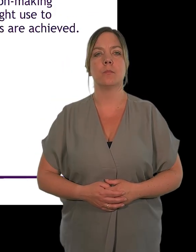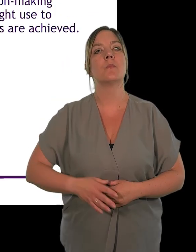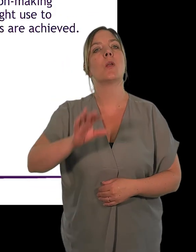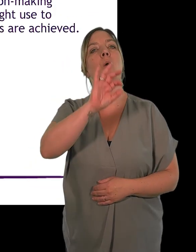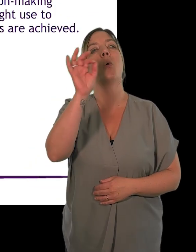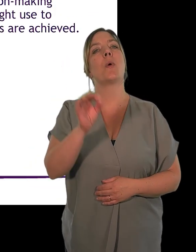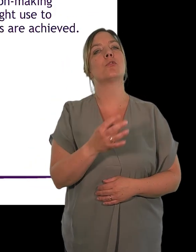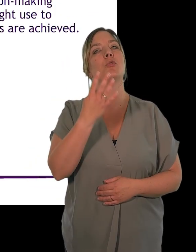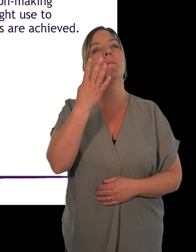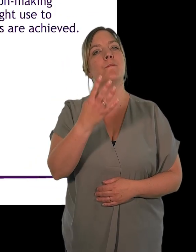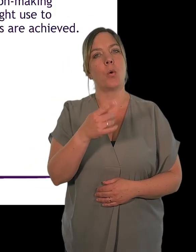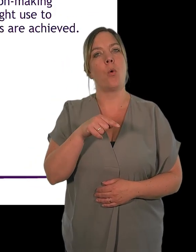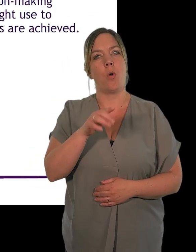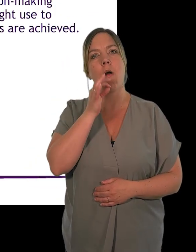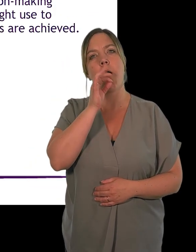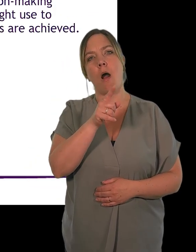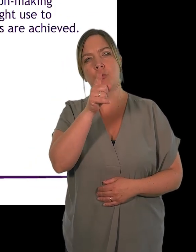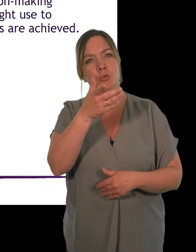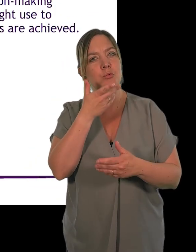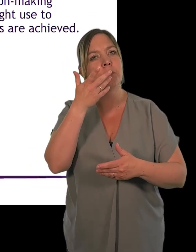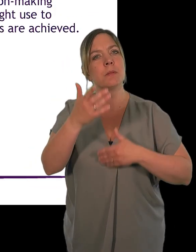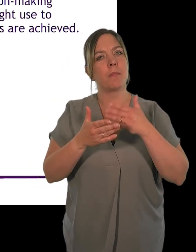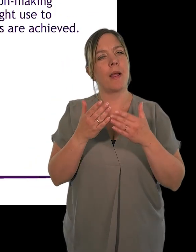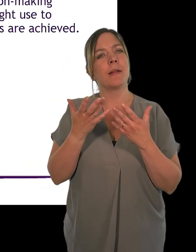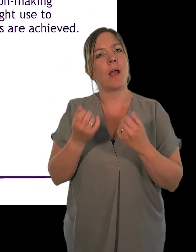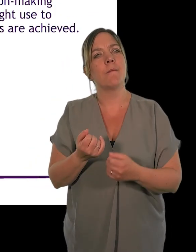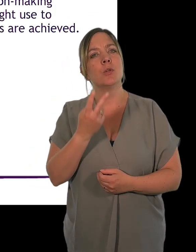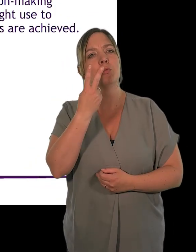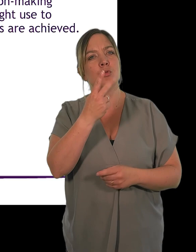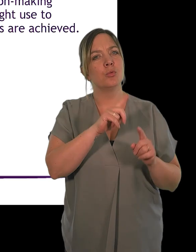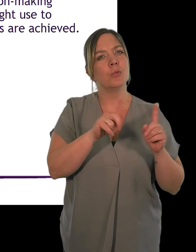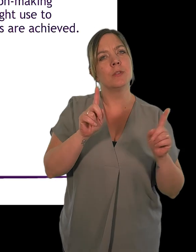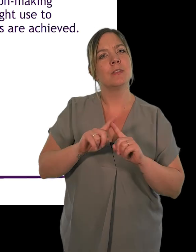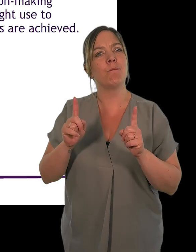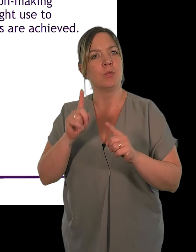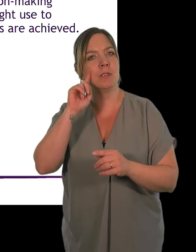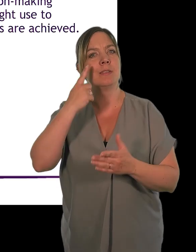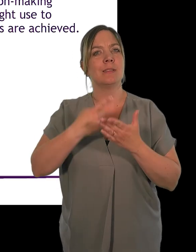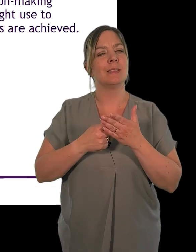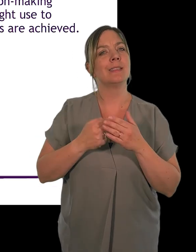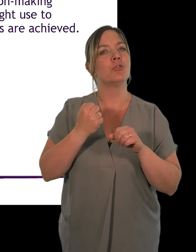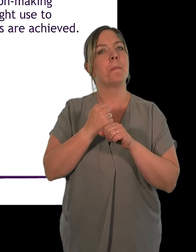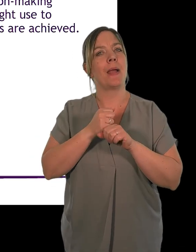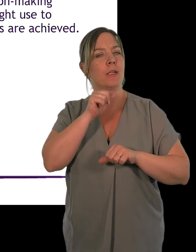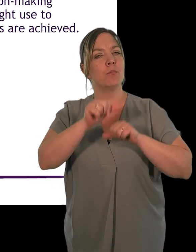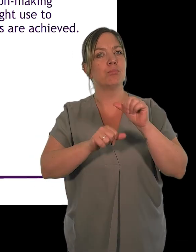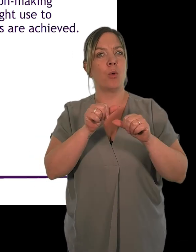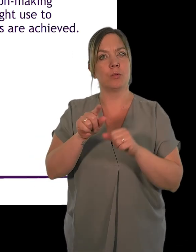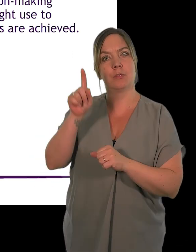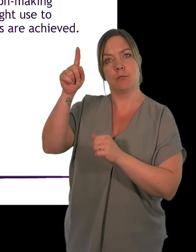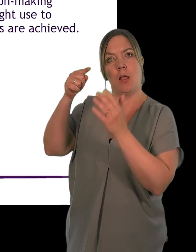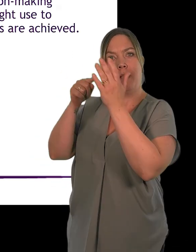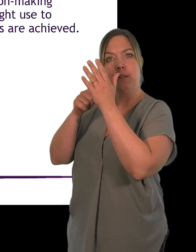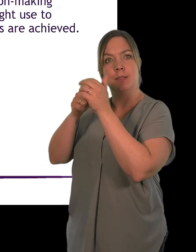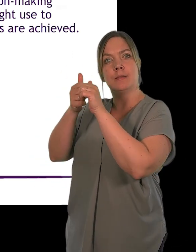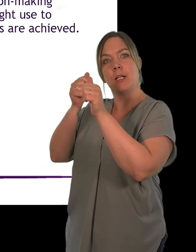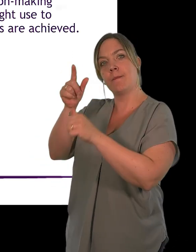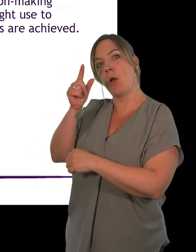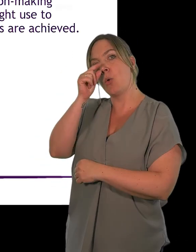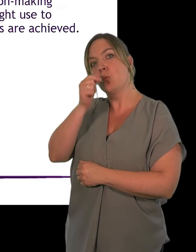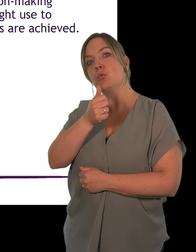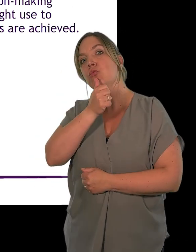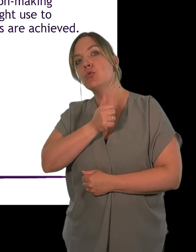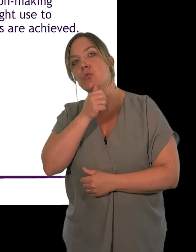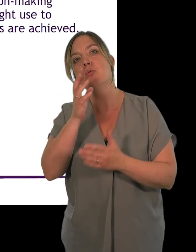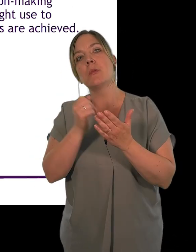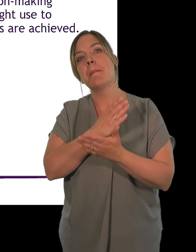So, question 4. Question 4 requires you to explain 2 decision-making processes that Technovara could apply